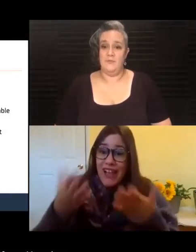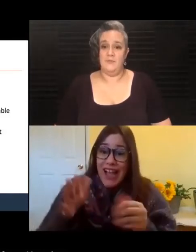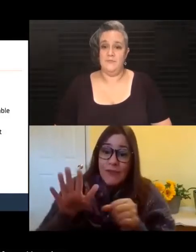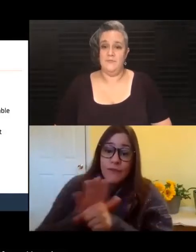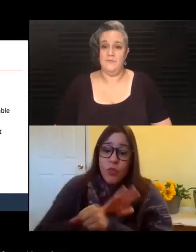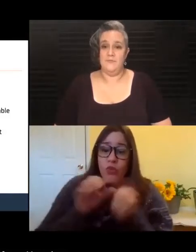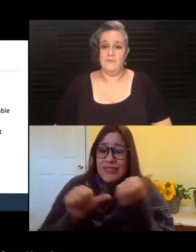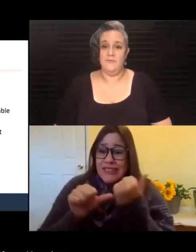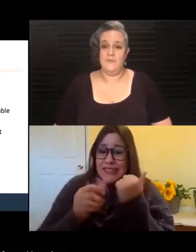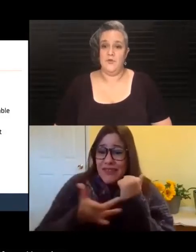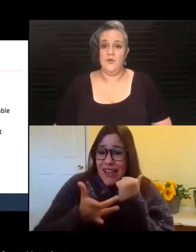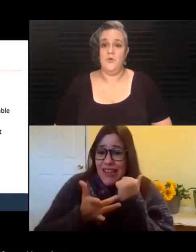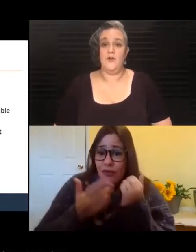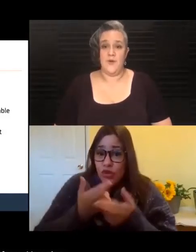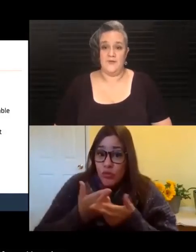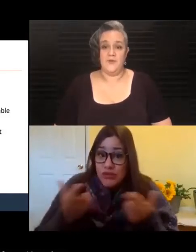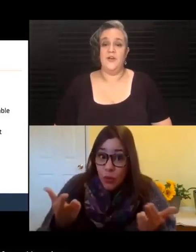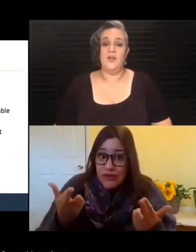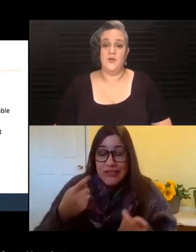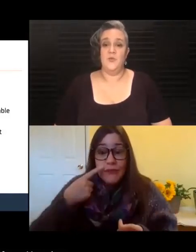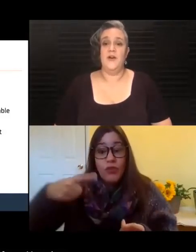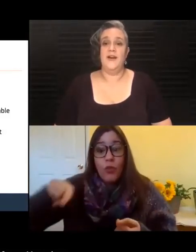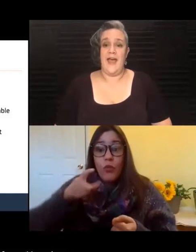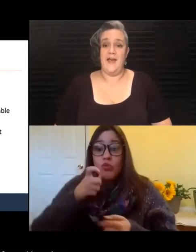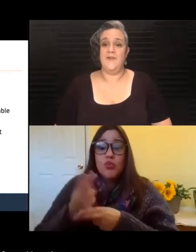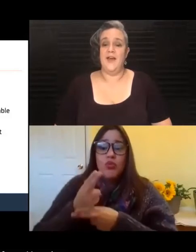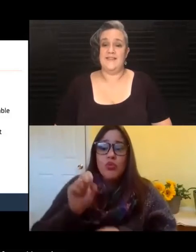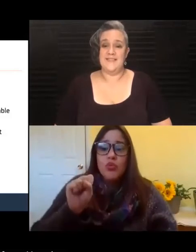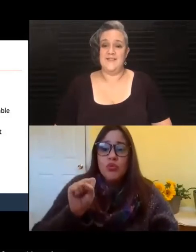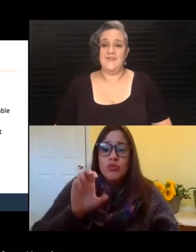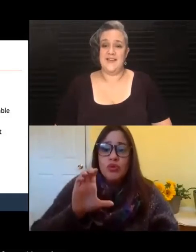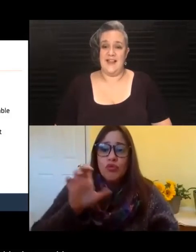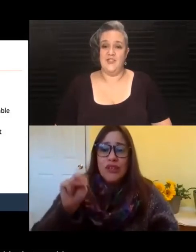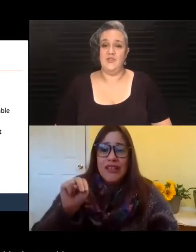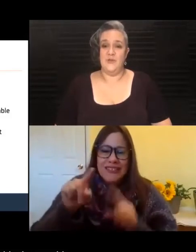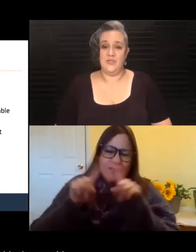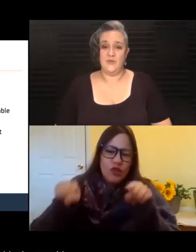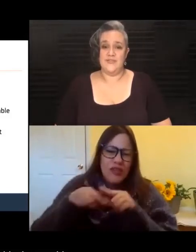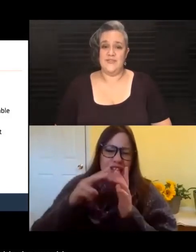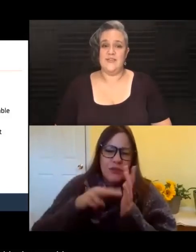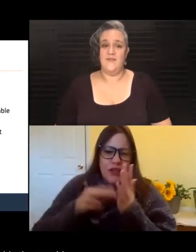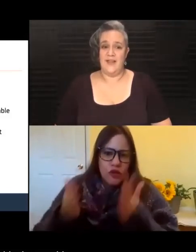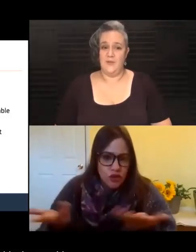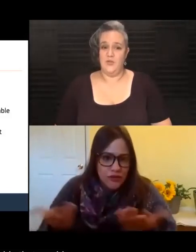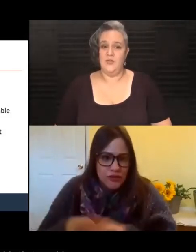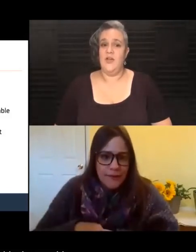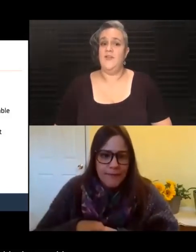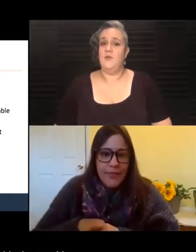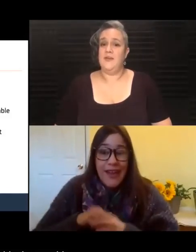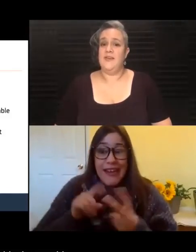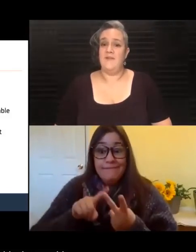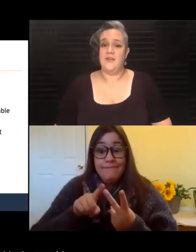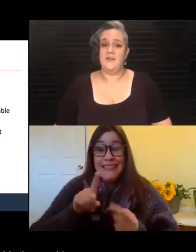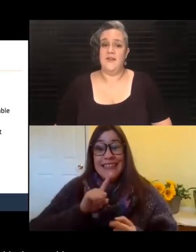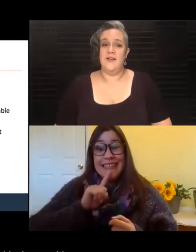platform. You also have to include would it have assistive technology resources available that